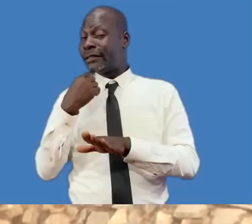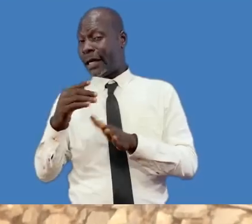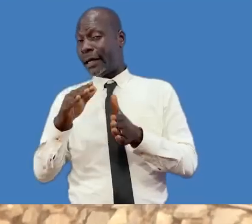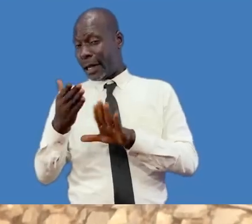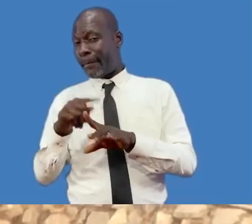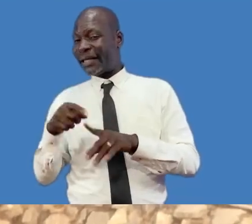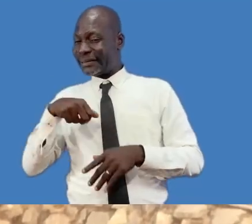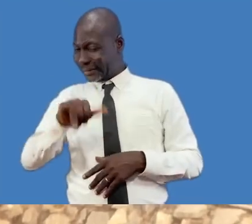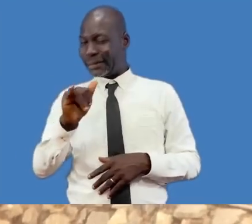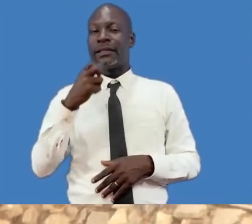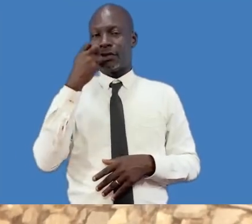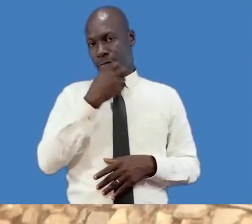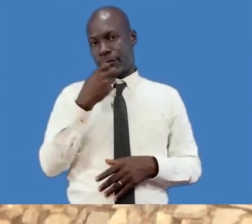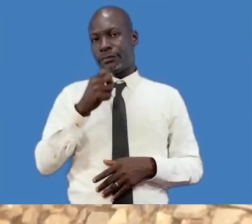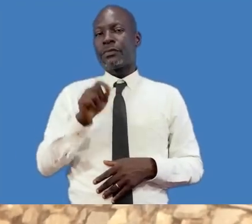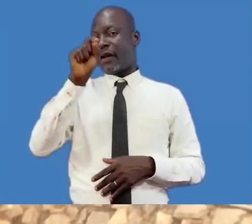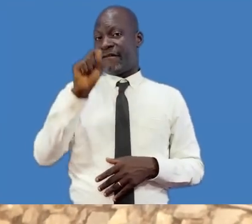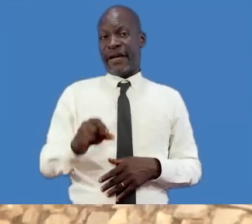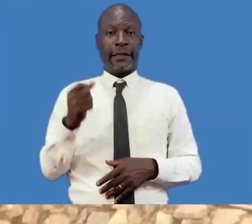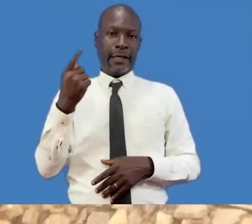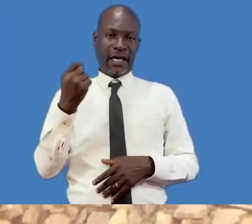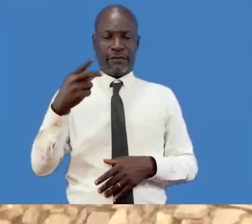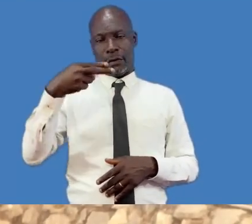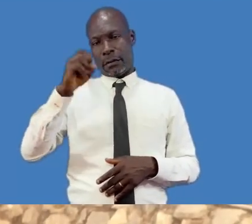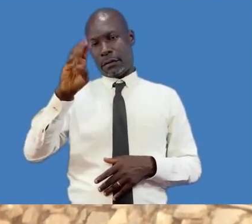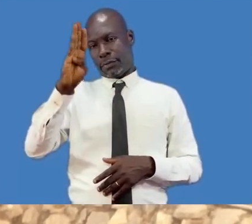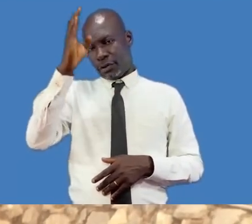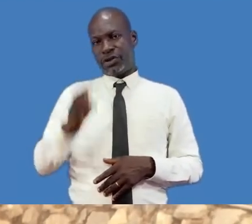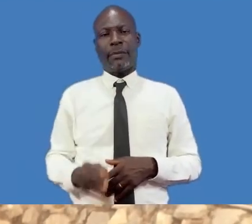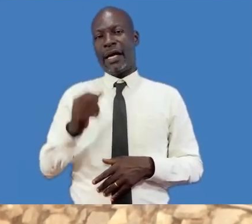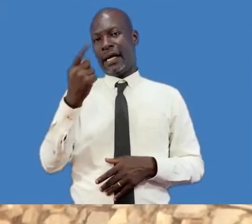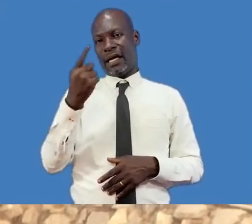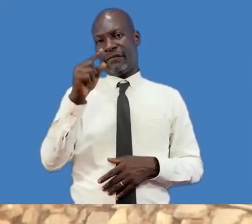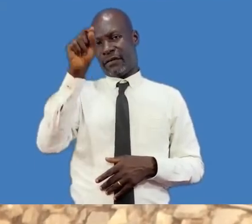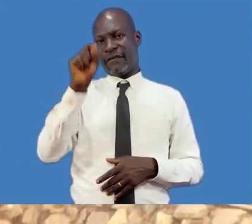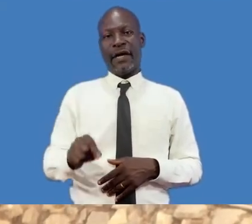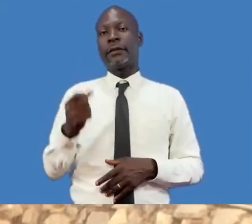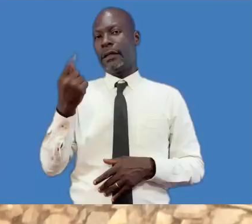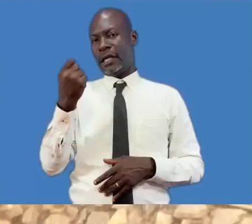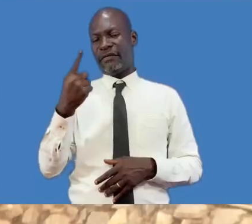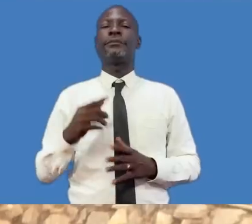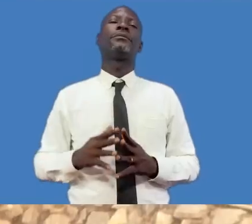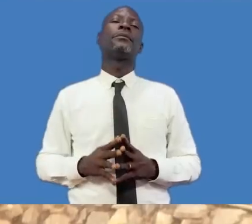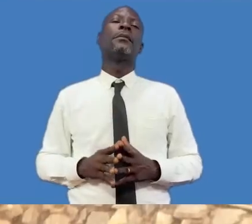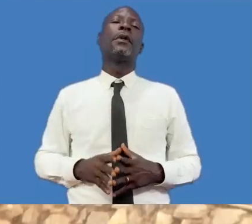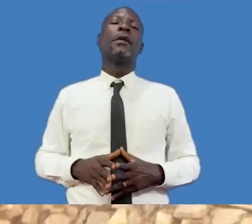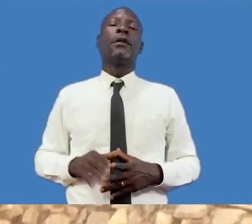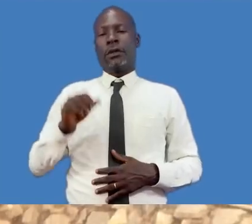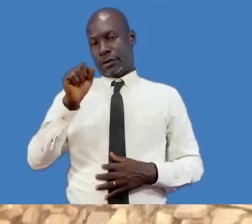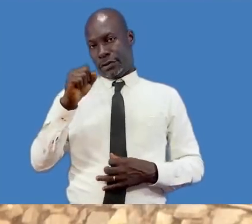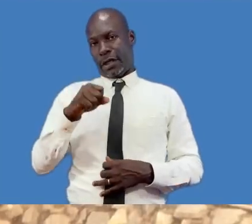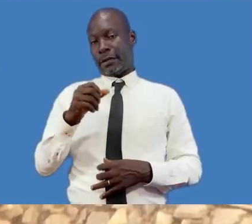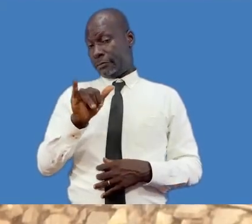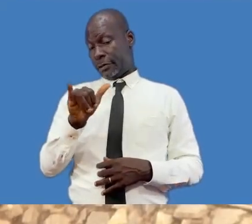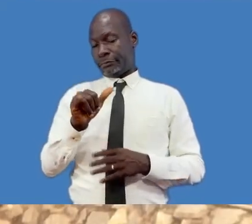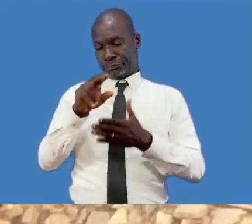ekasa verse 11 Hebrews chapter 11 and verse number 11 Hebrew for enguma etidu